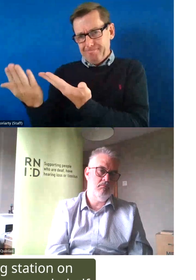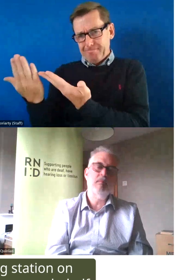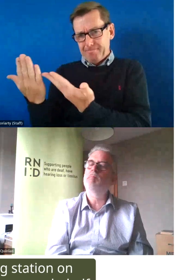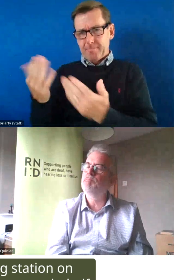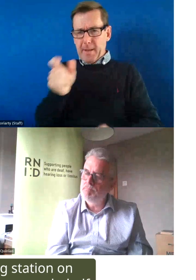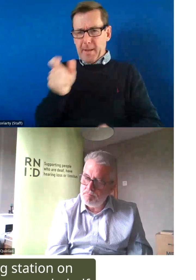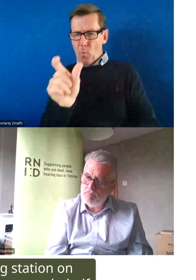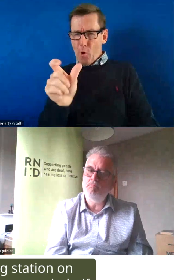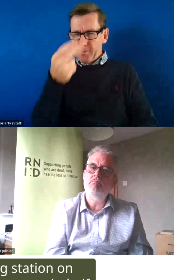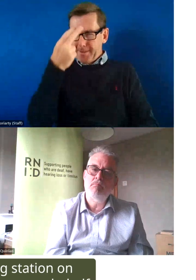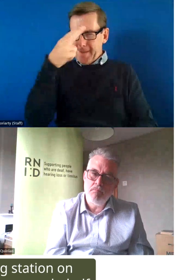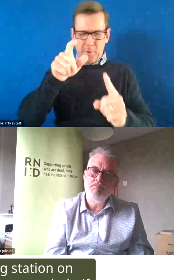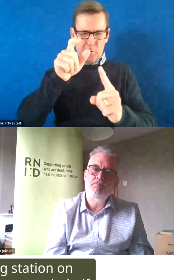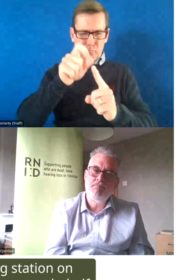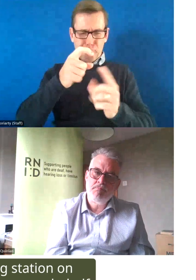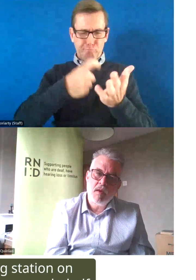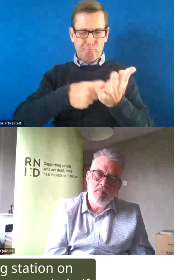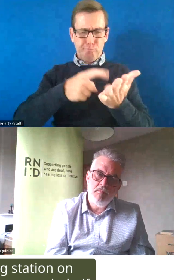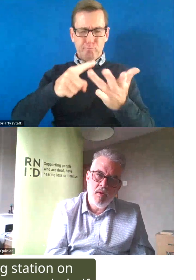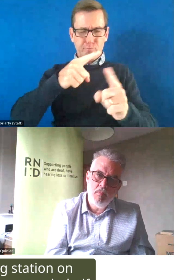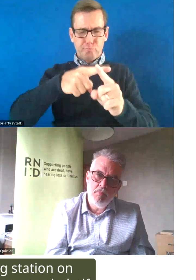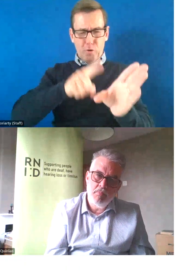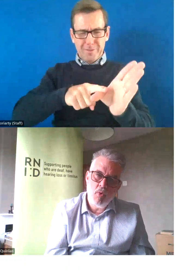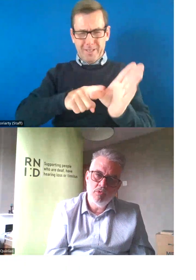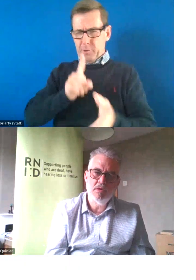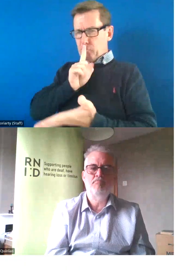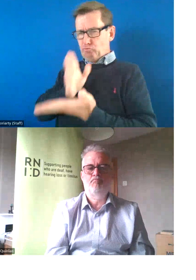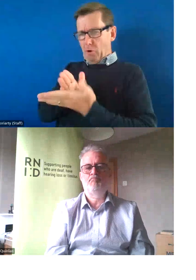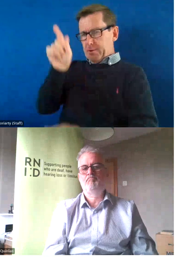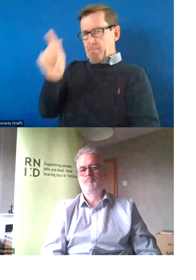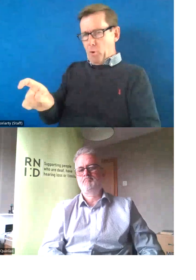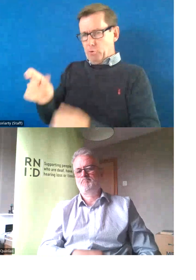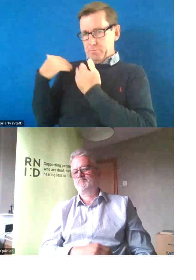to go into a polling station on polling day and vote on your behalf.